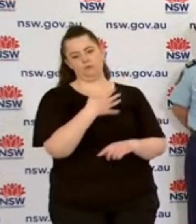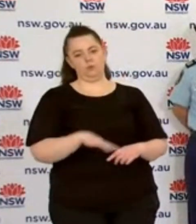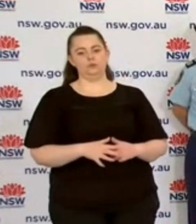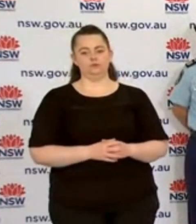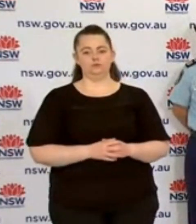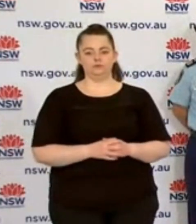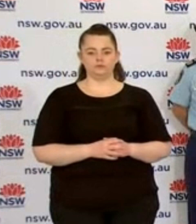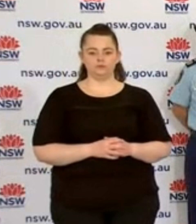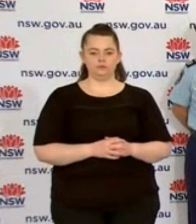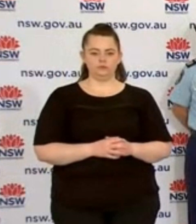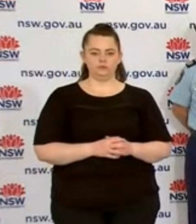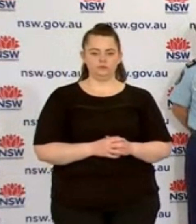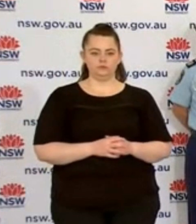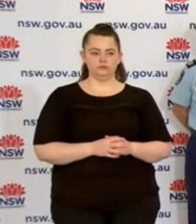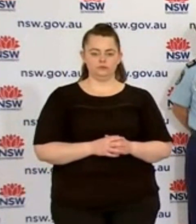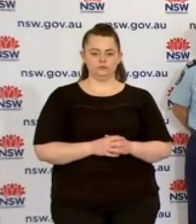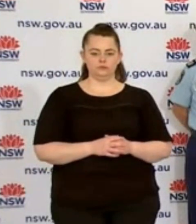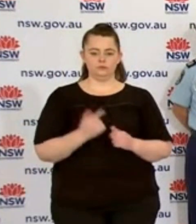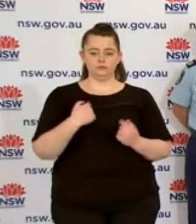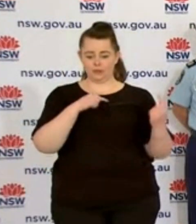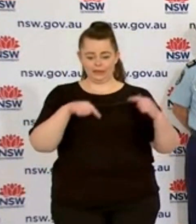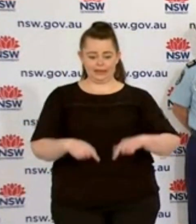remaining 23 hours of the day, there is